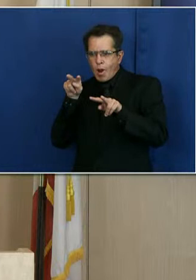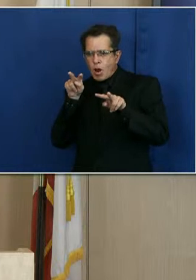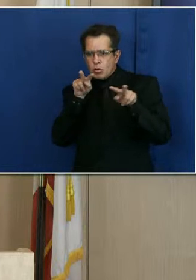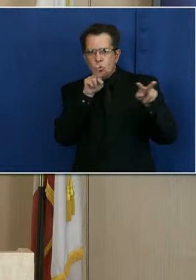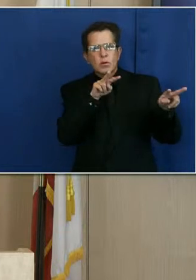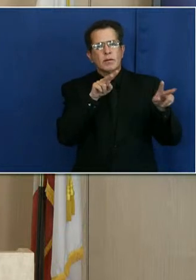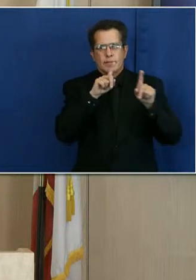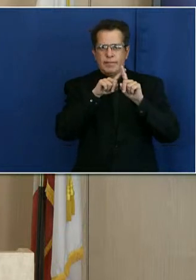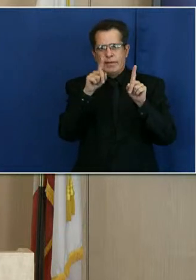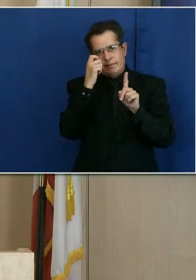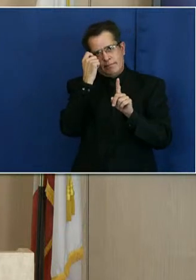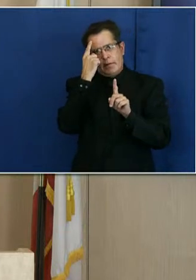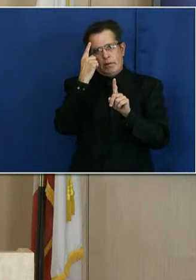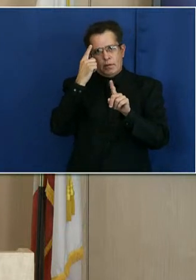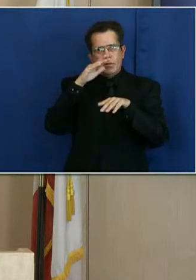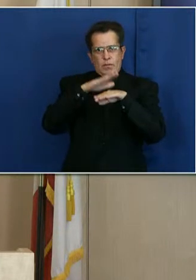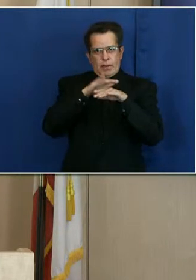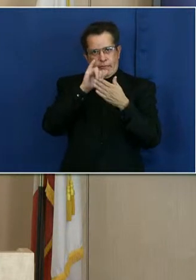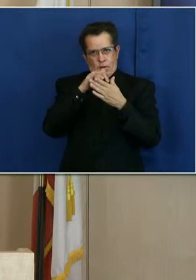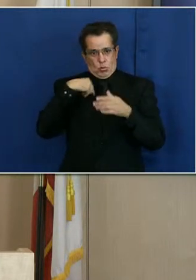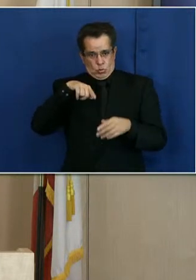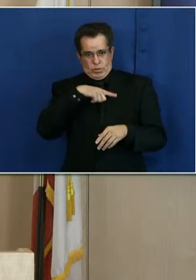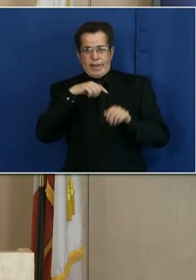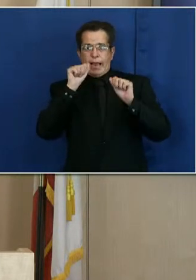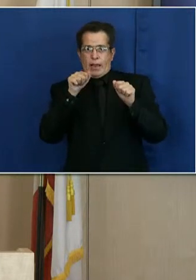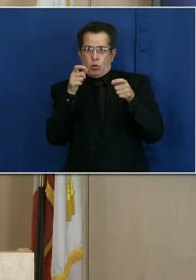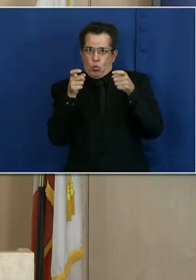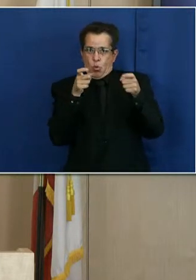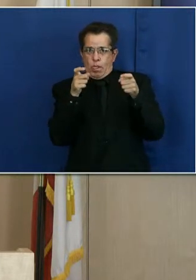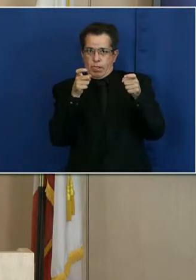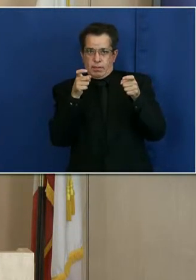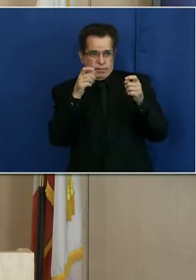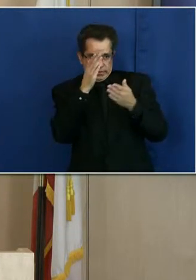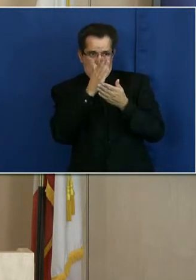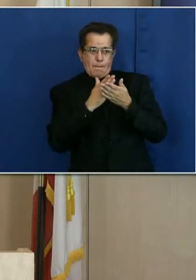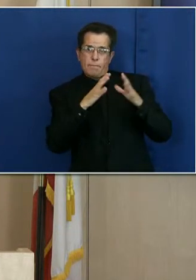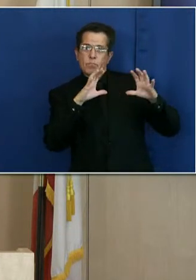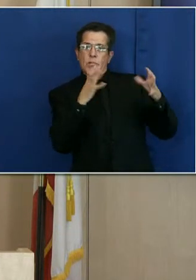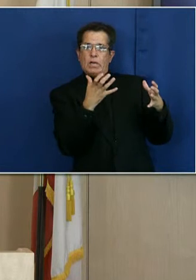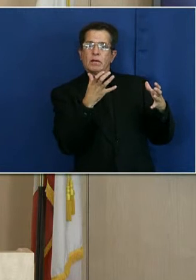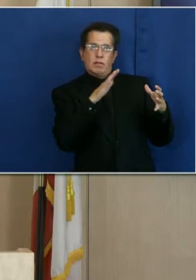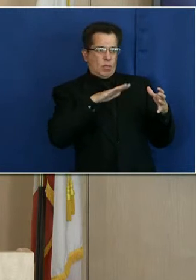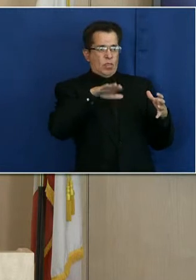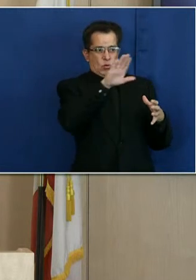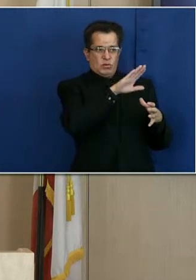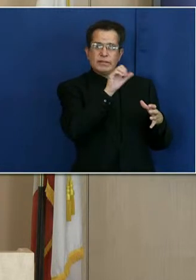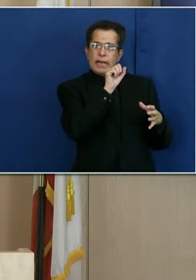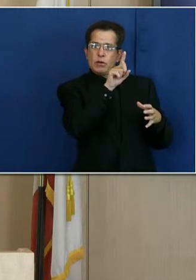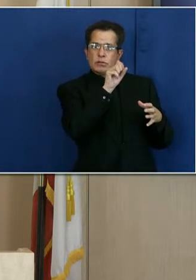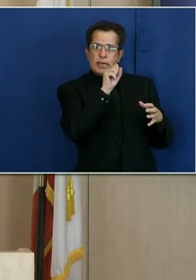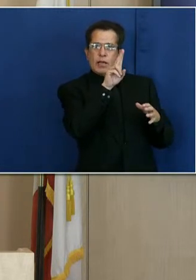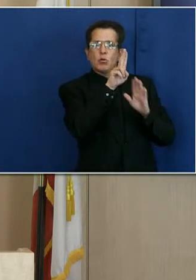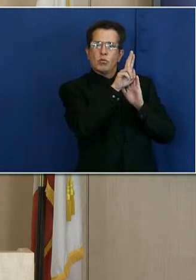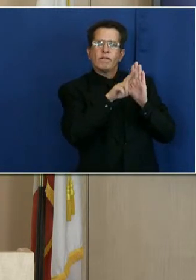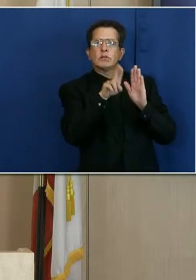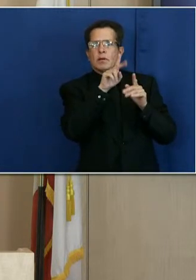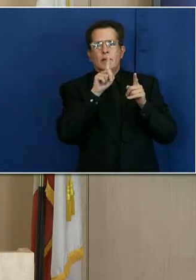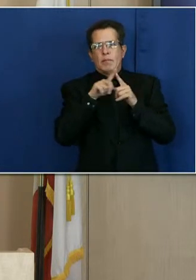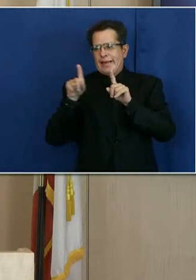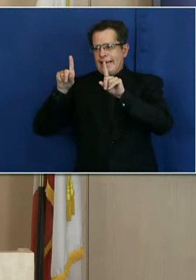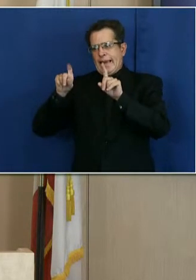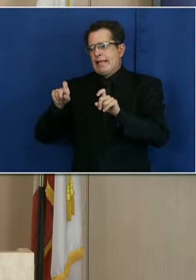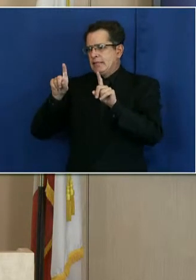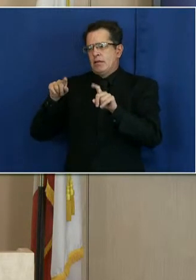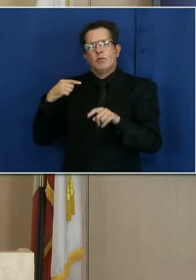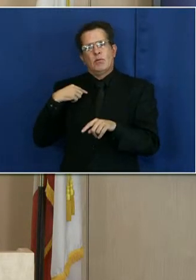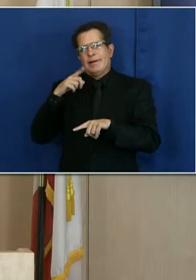efforts, it's important to know that while we have jurisdiction over certain types of actions and behaviors, as it relates to testing, that is not one of the things